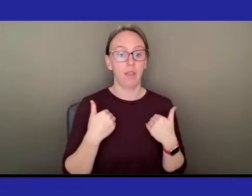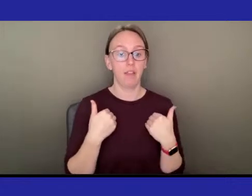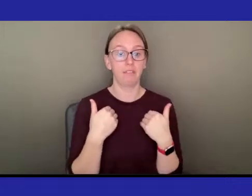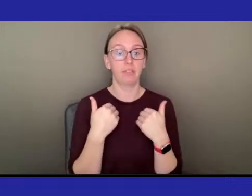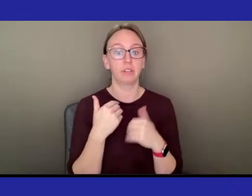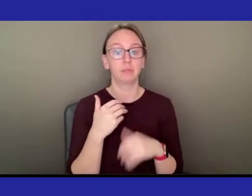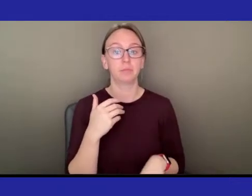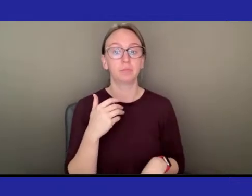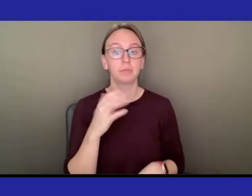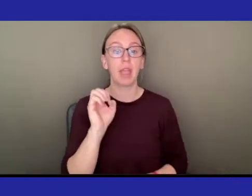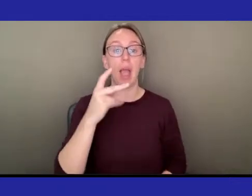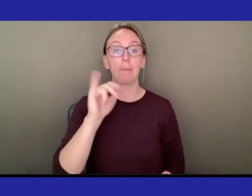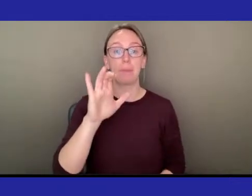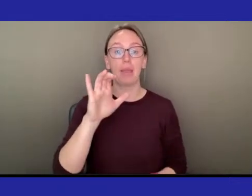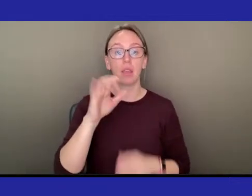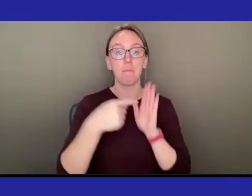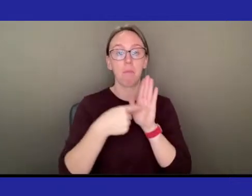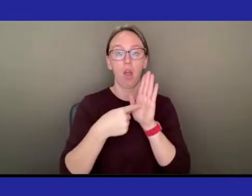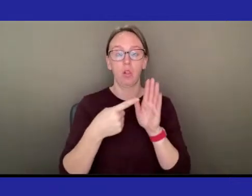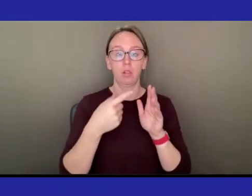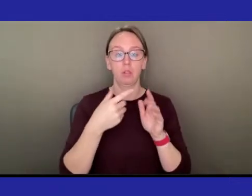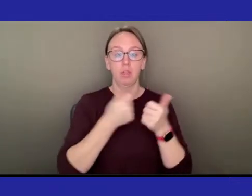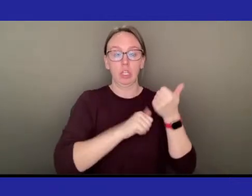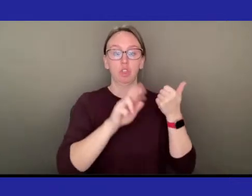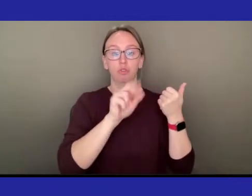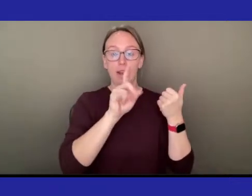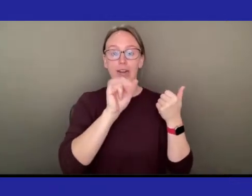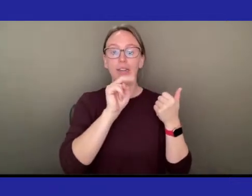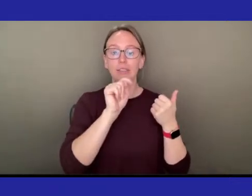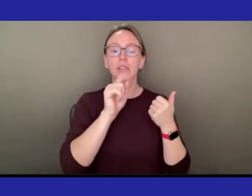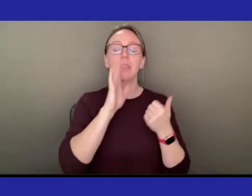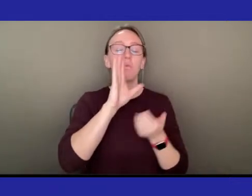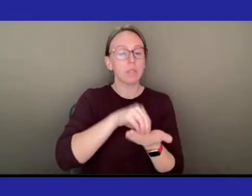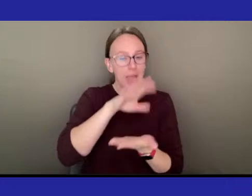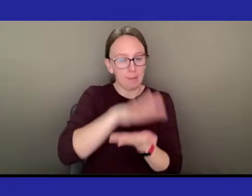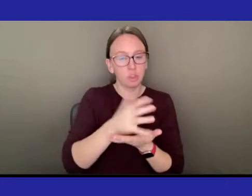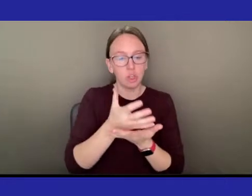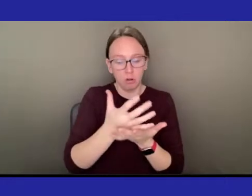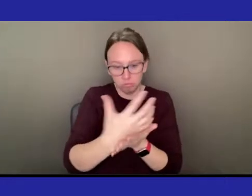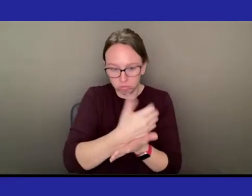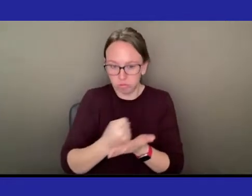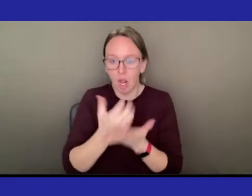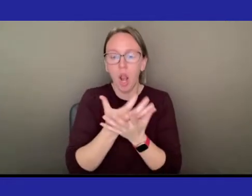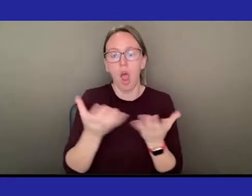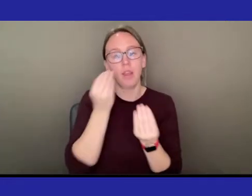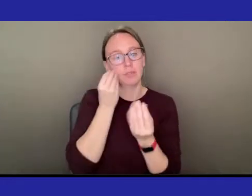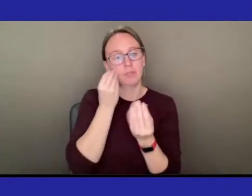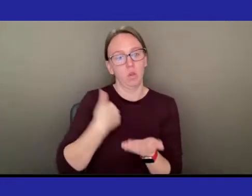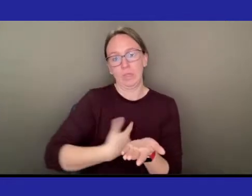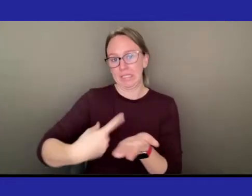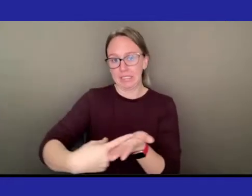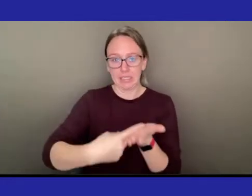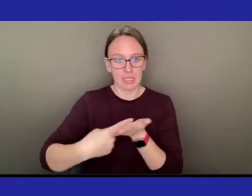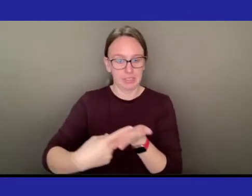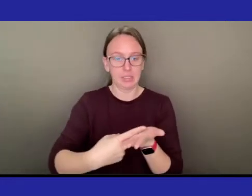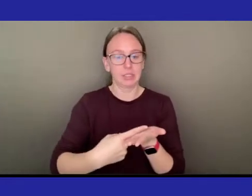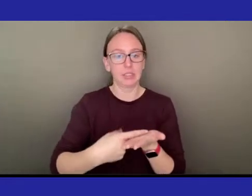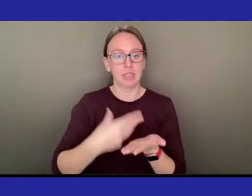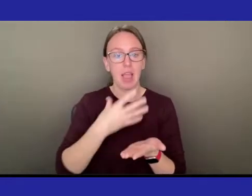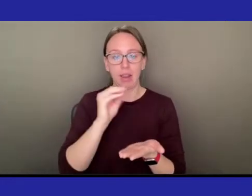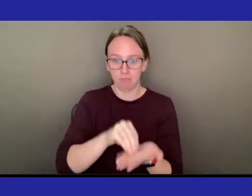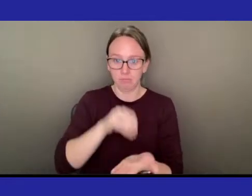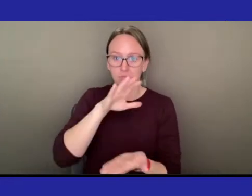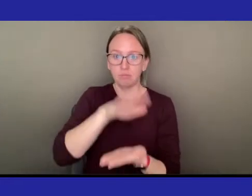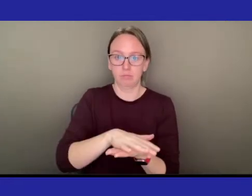coming out. That's going to really capture a lot of the data that we're talking about and really capture more